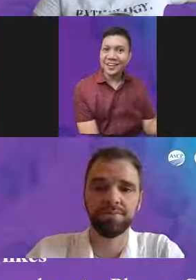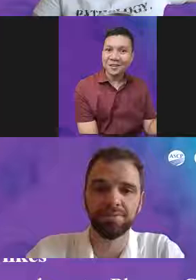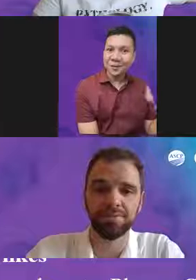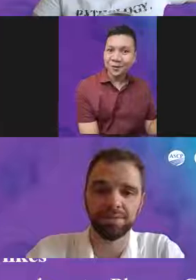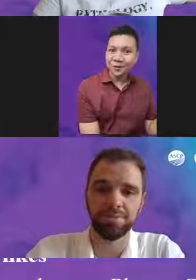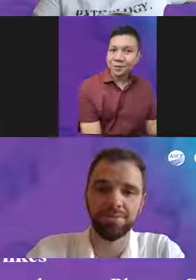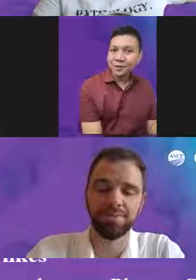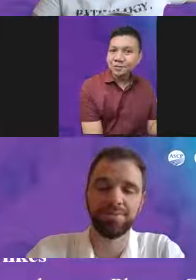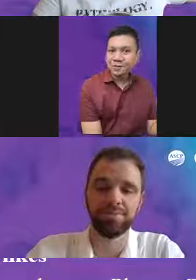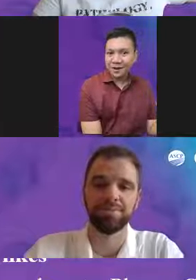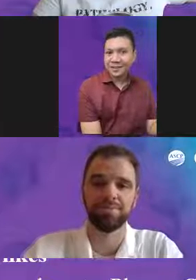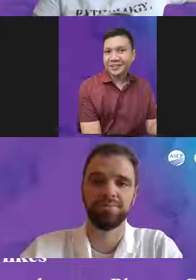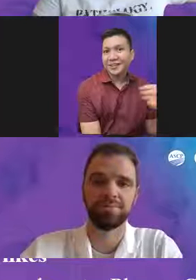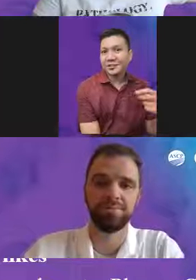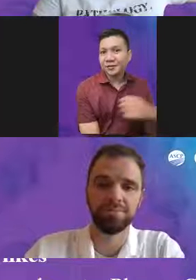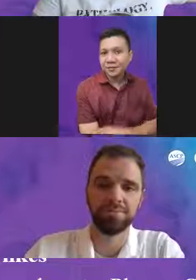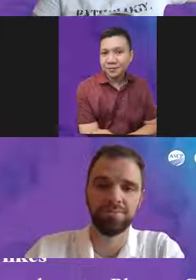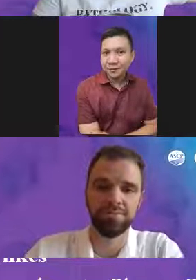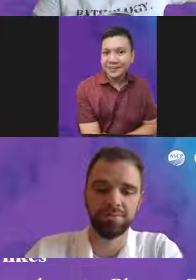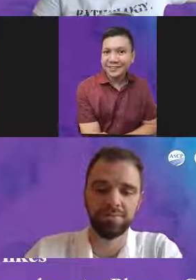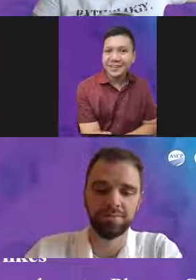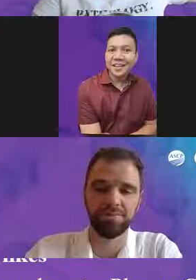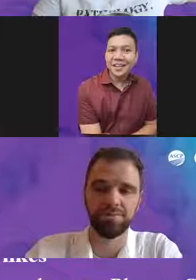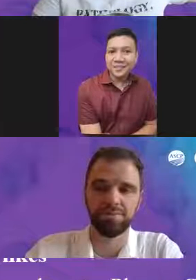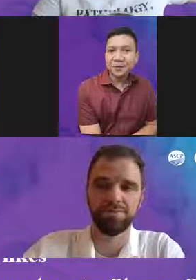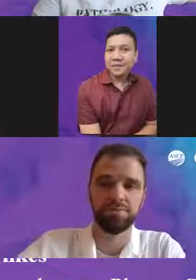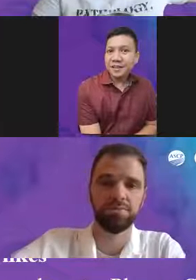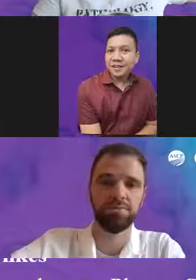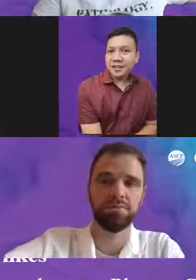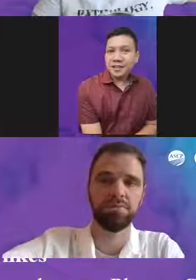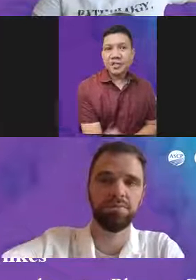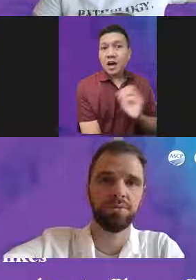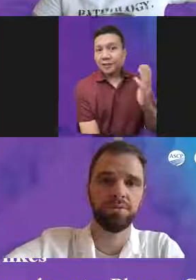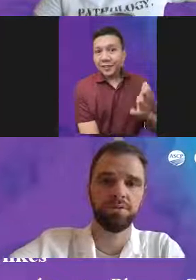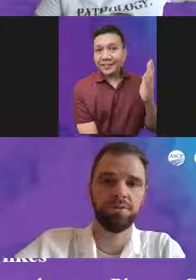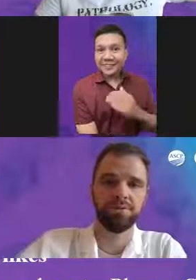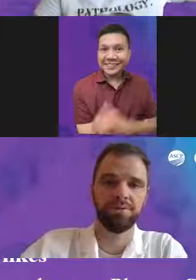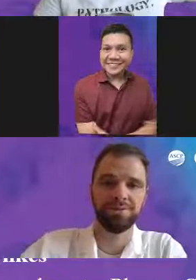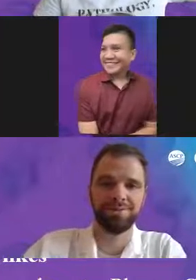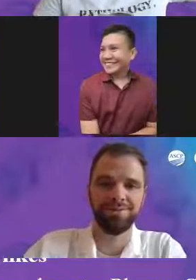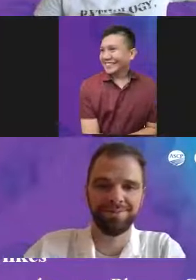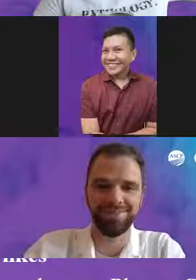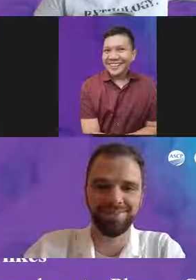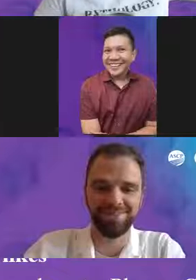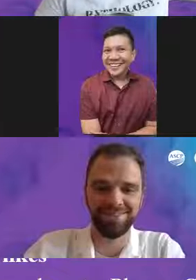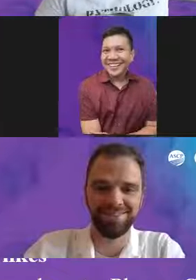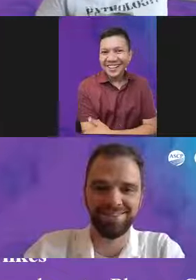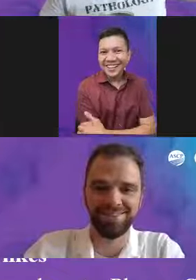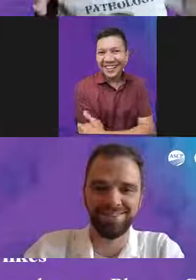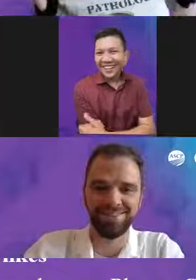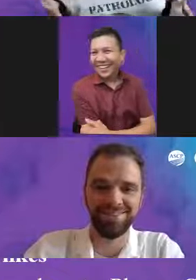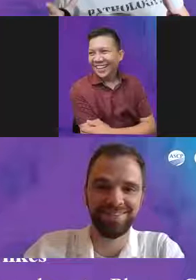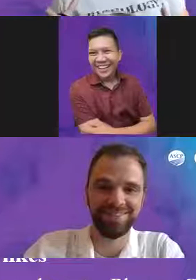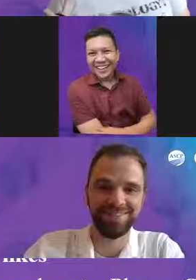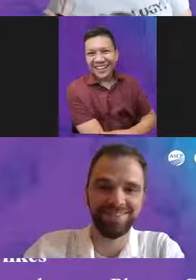malaria or bloodborne parasite, so the plasmodias. So that's why we love having you here, Carlo. You are